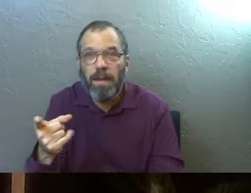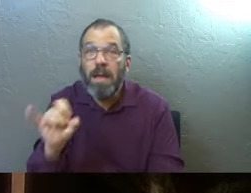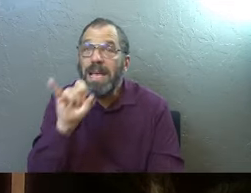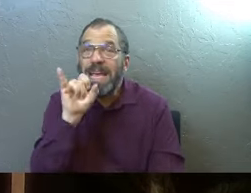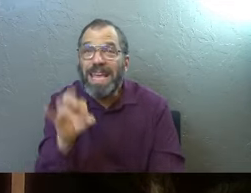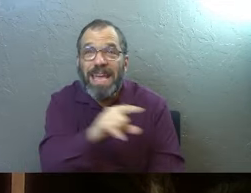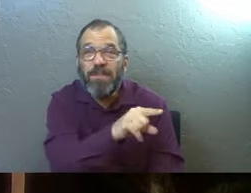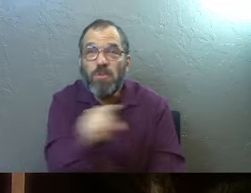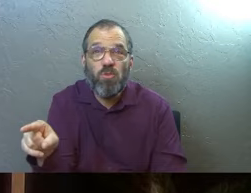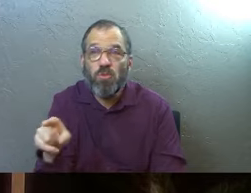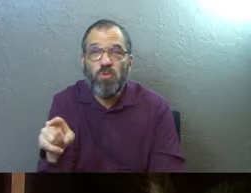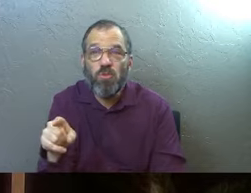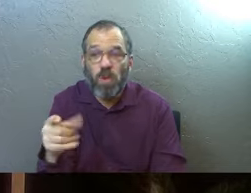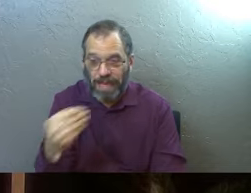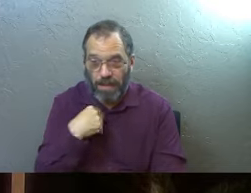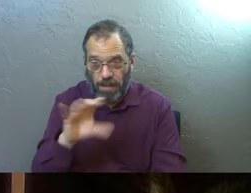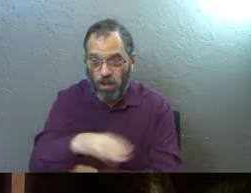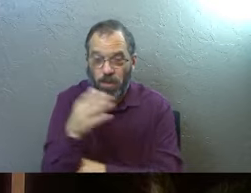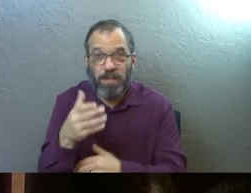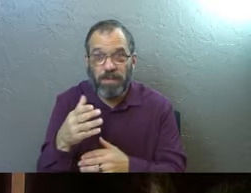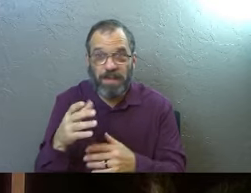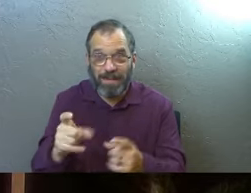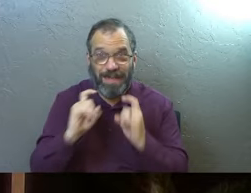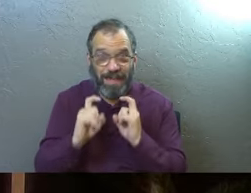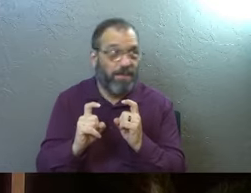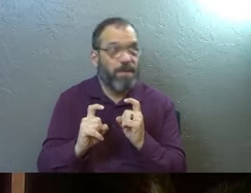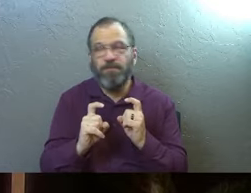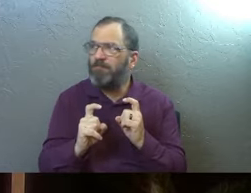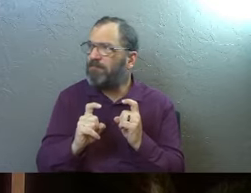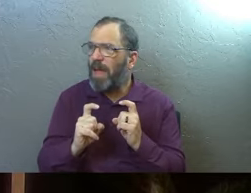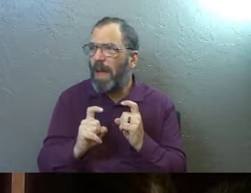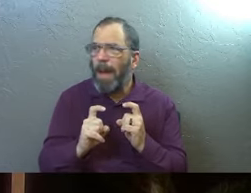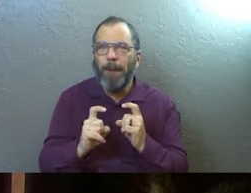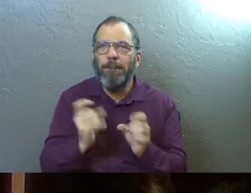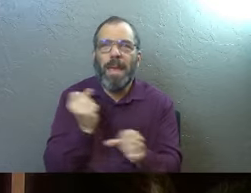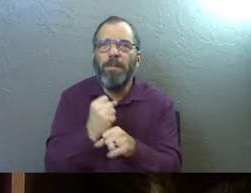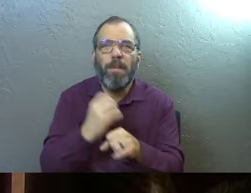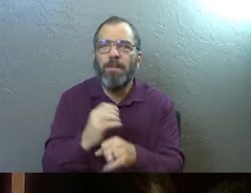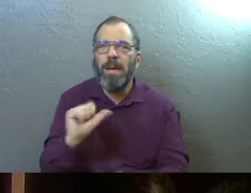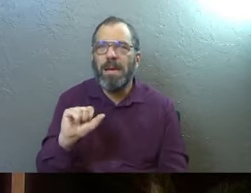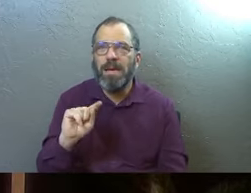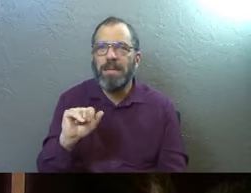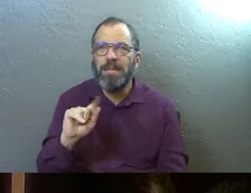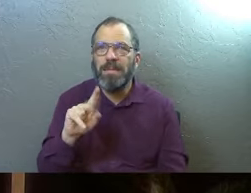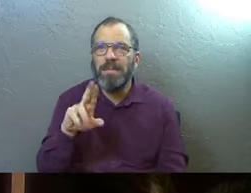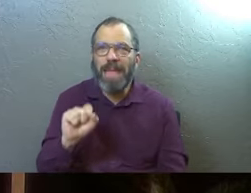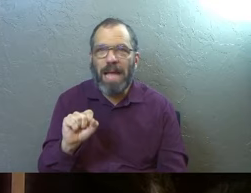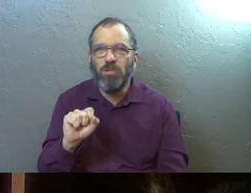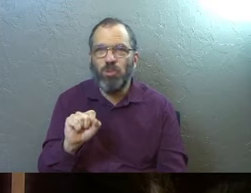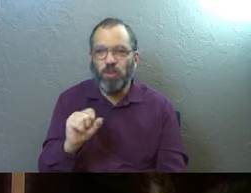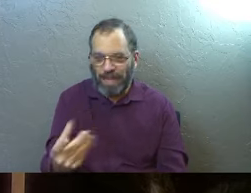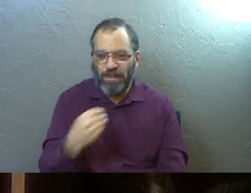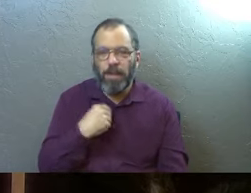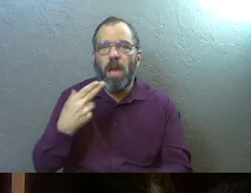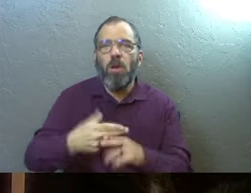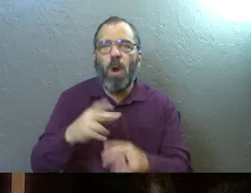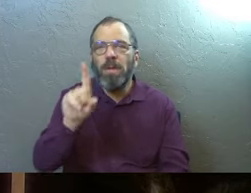If any of you would want to get me a Christmas present, you could like maybe shape a little statue from my nativity scene and call it